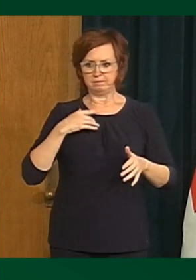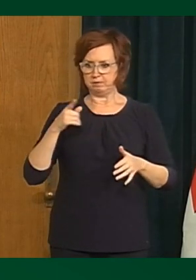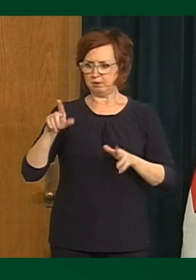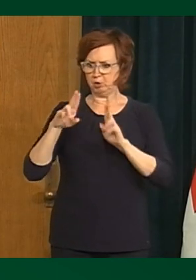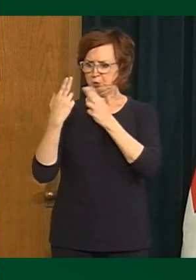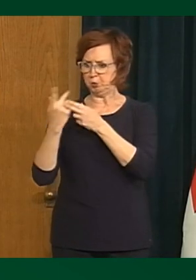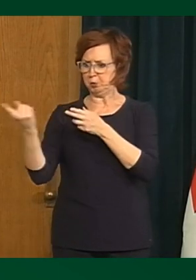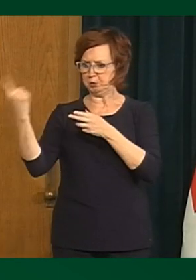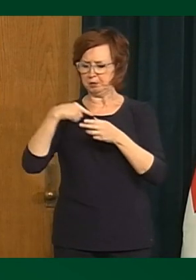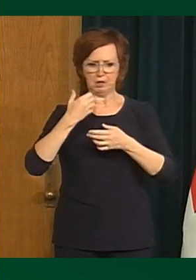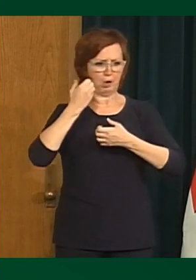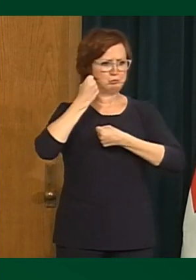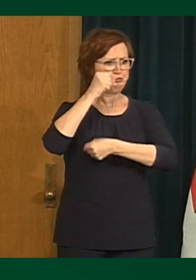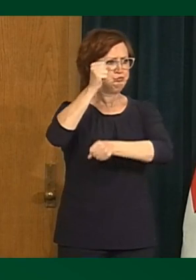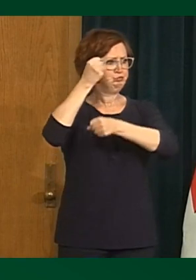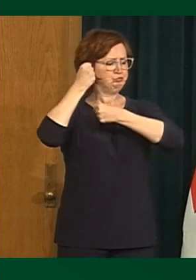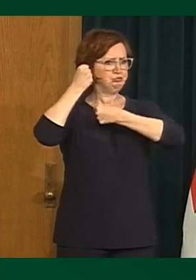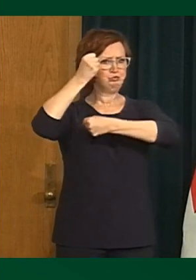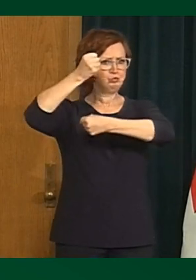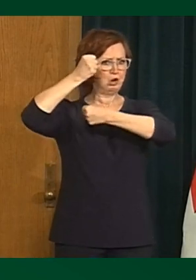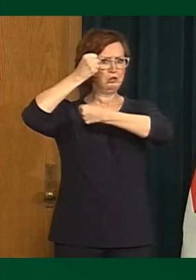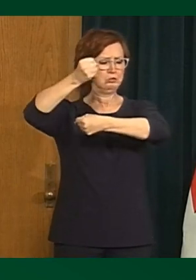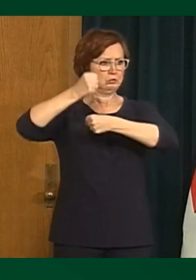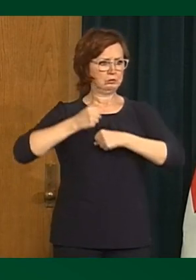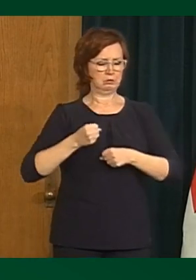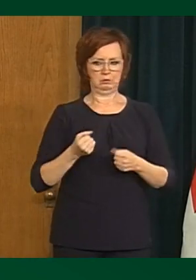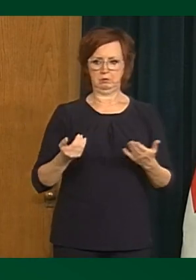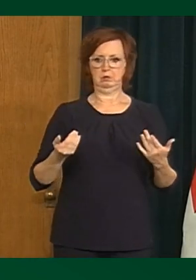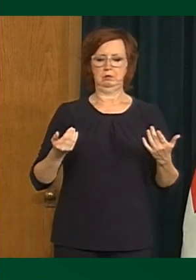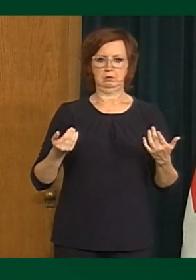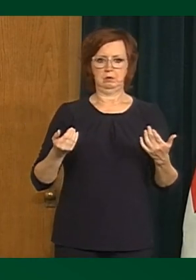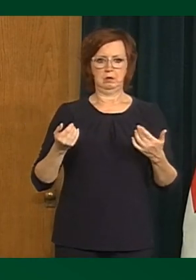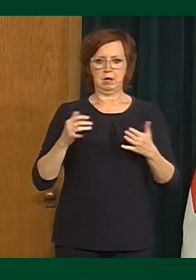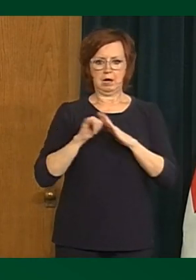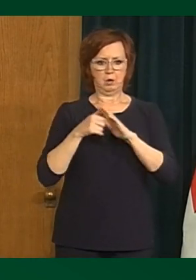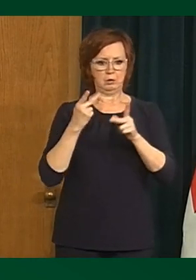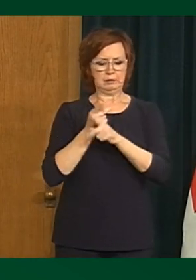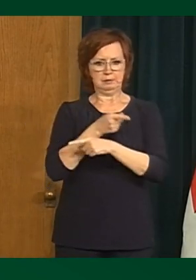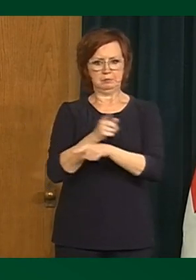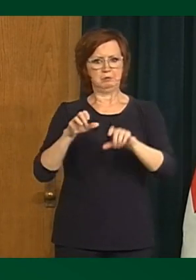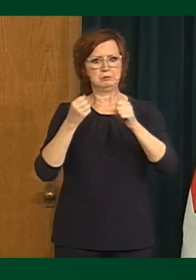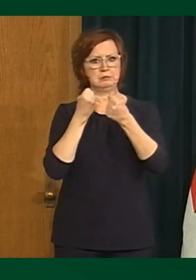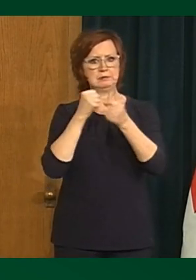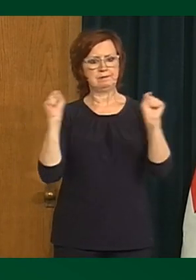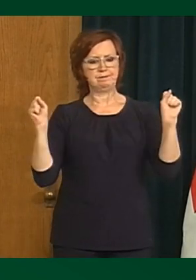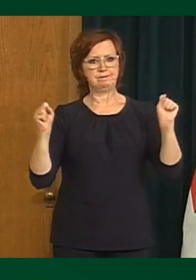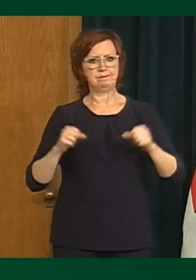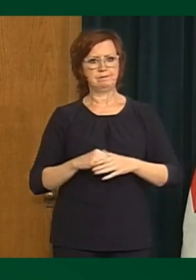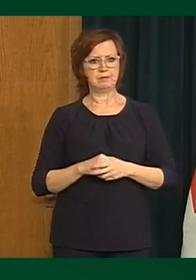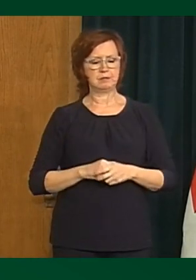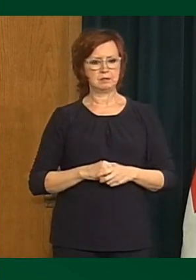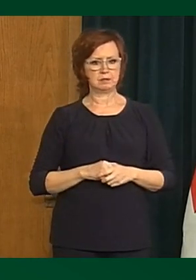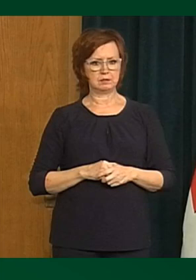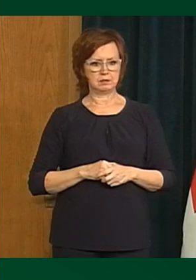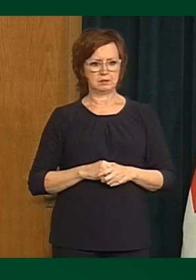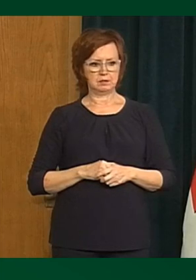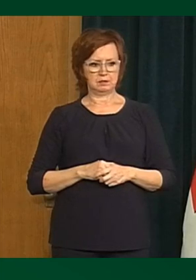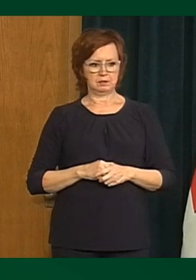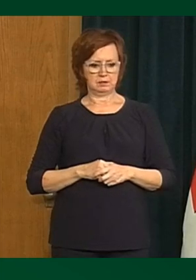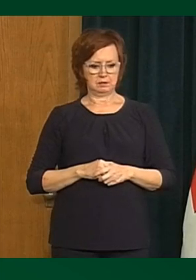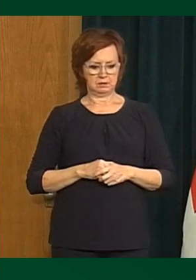the people that might be picketing the people with uniform who were subject to this threat last February? Okay,